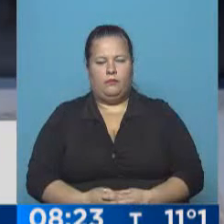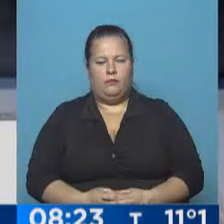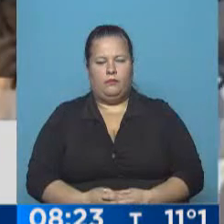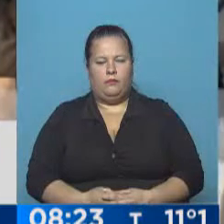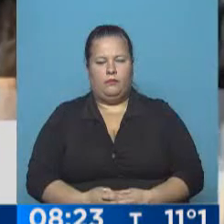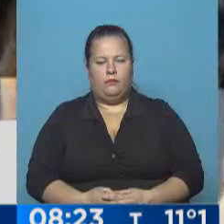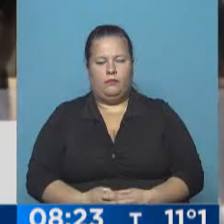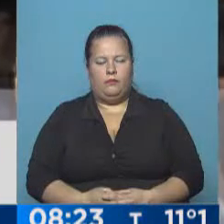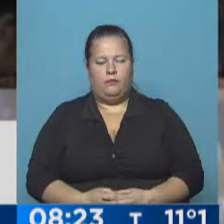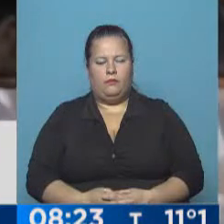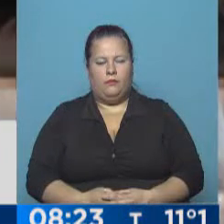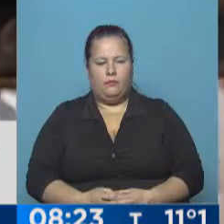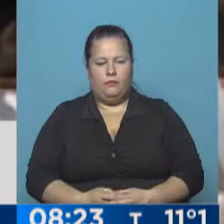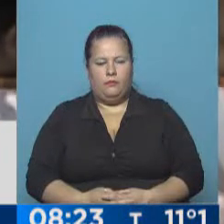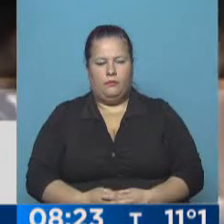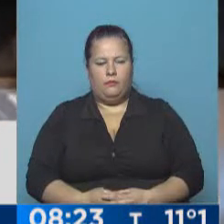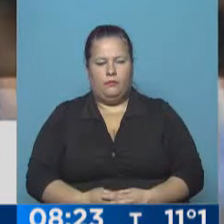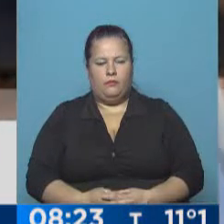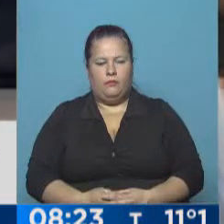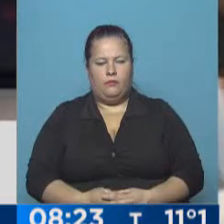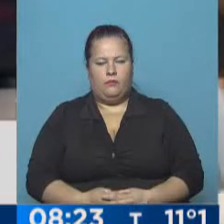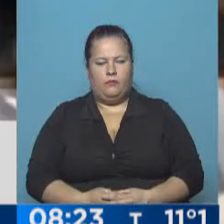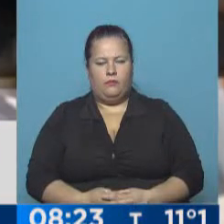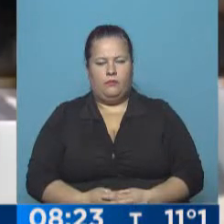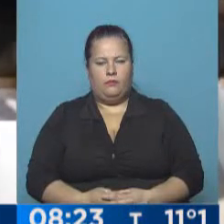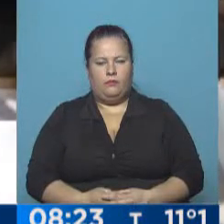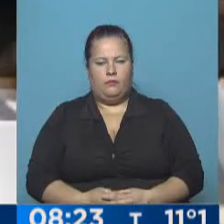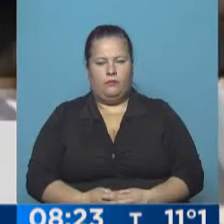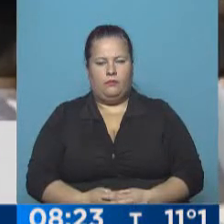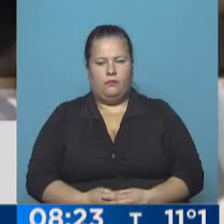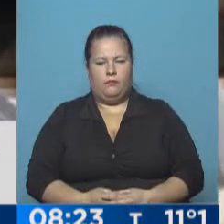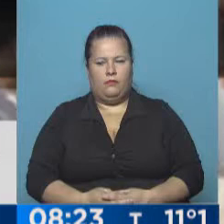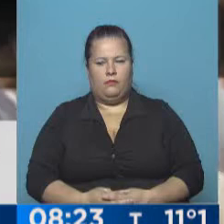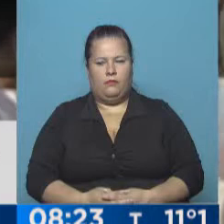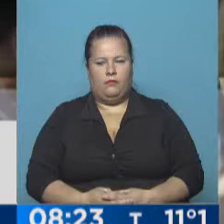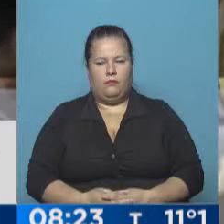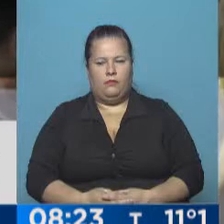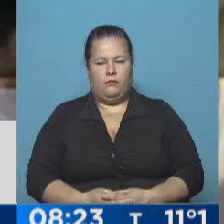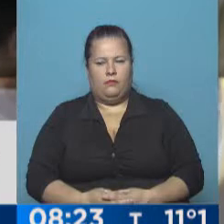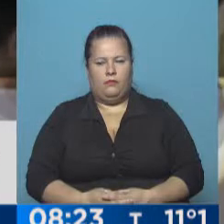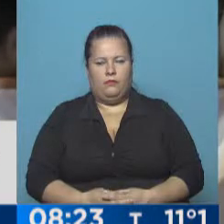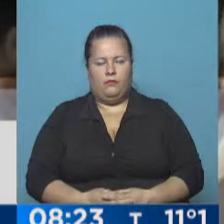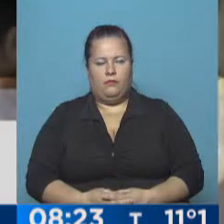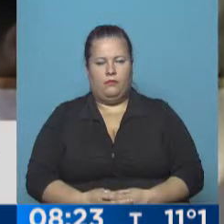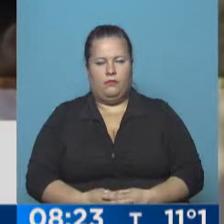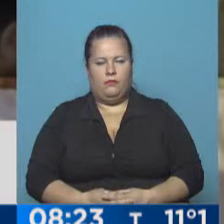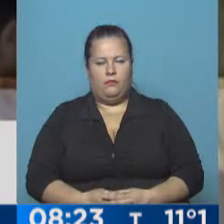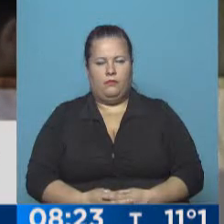from the police. You don't have any comfort for people. No WC, no water, no light, no